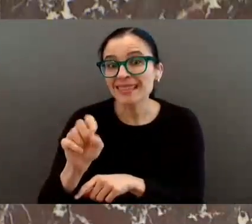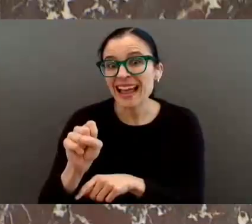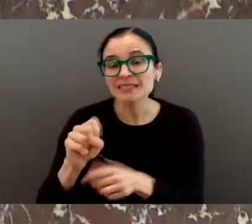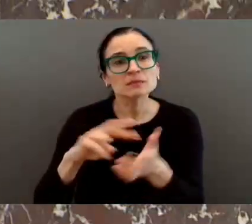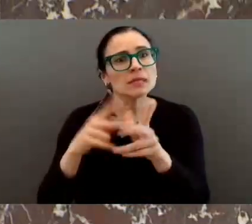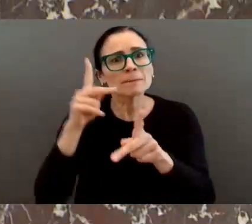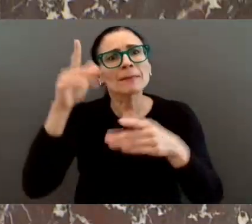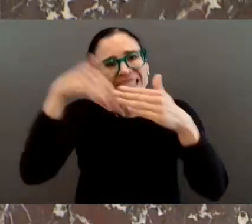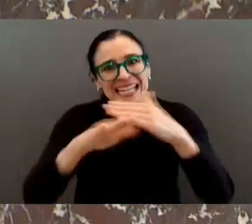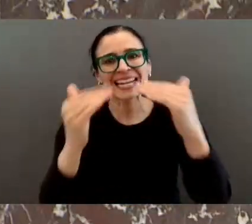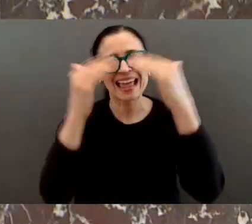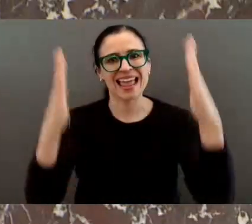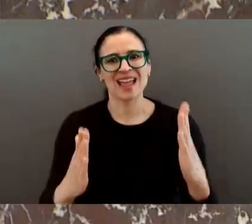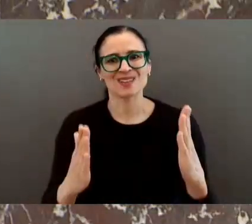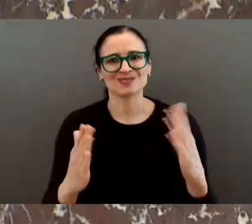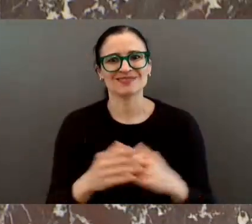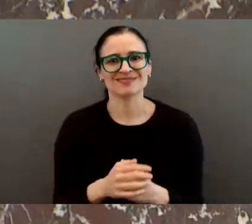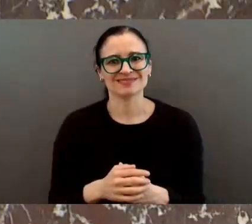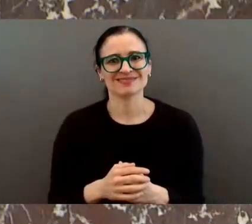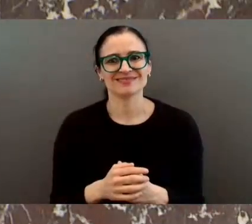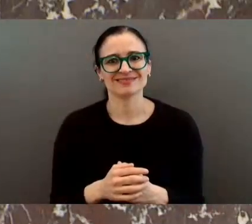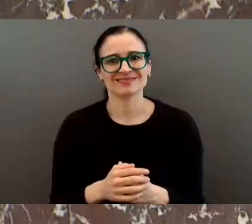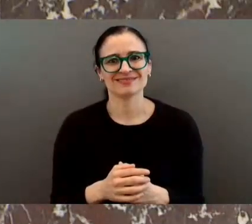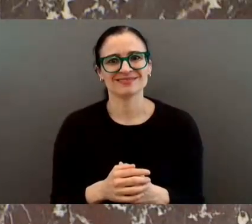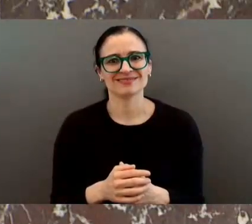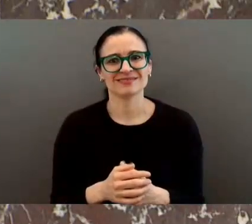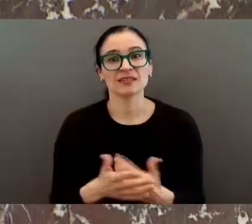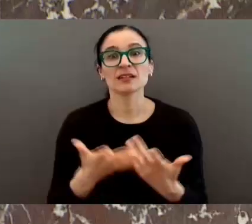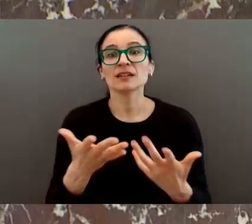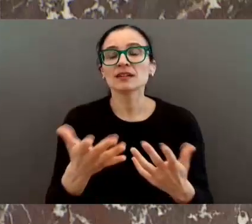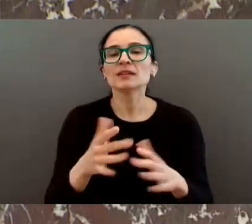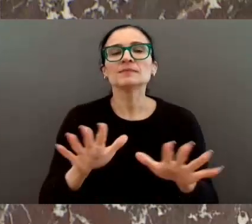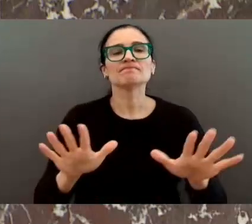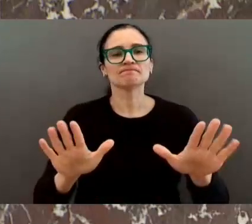communities. Members,